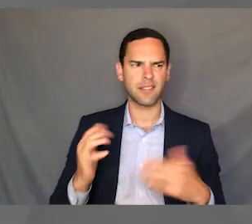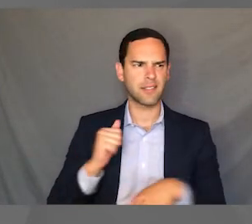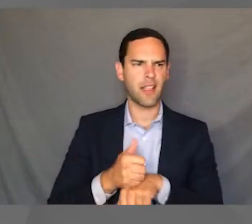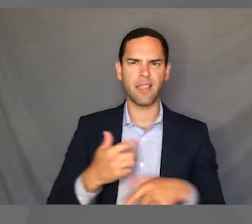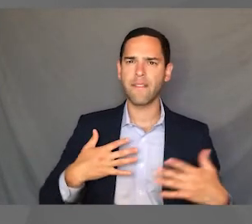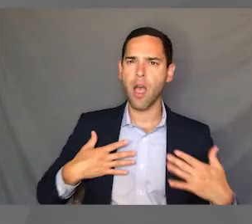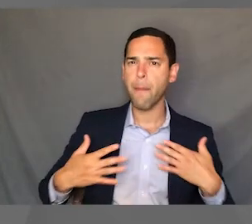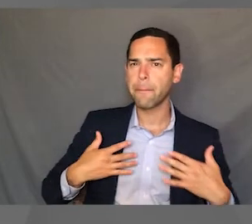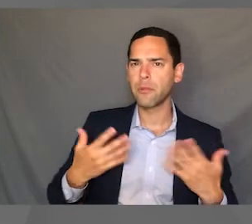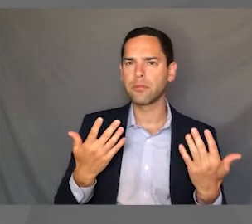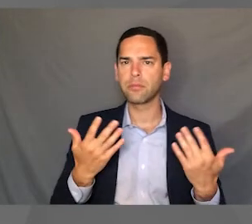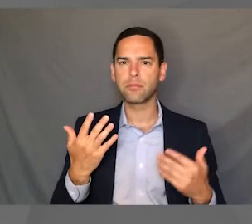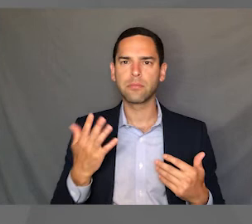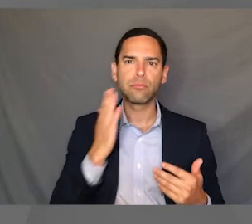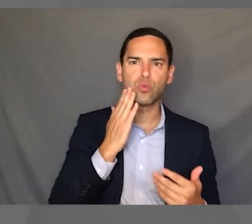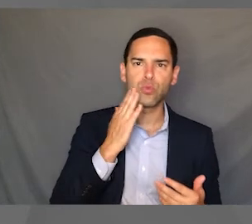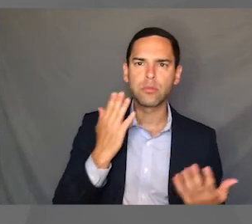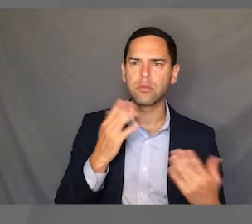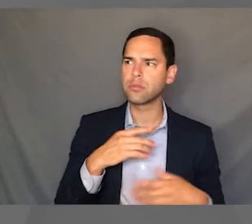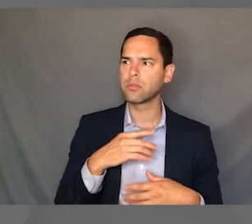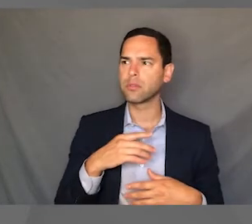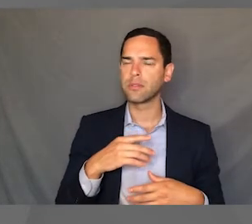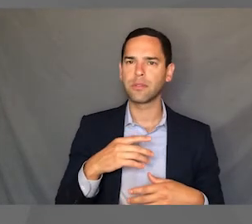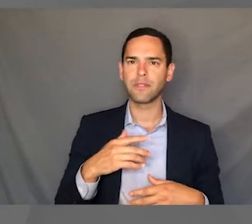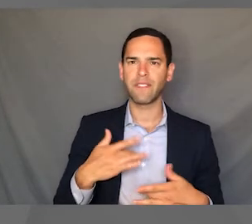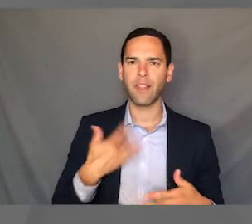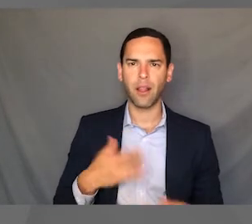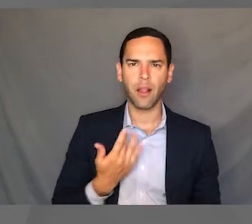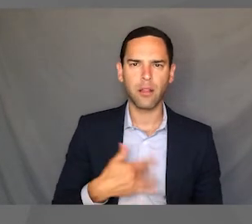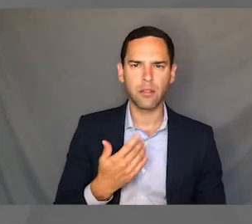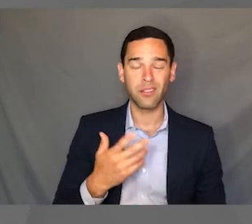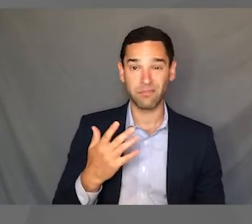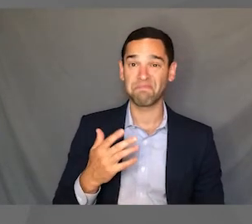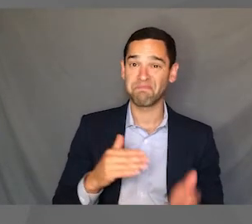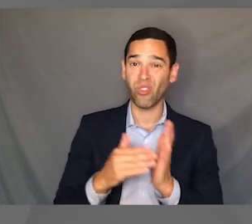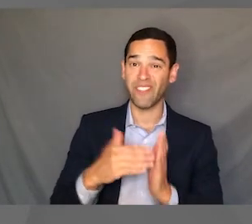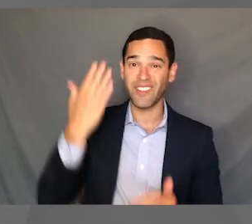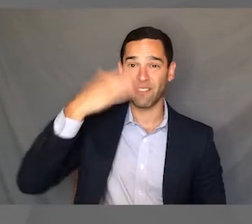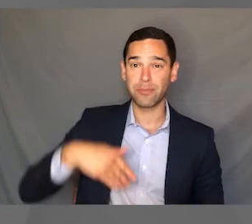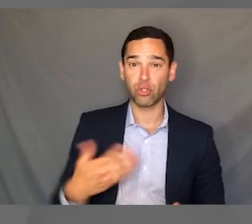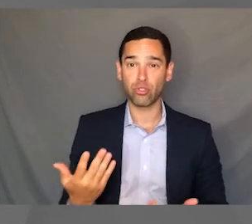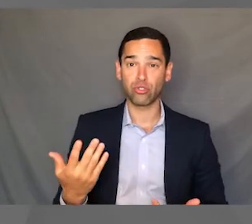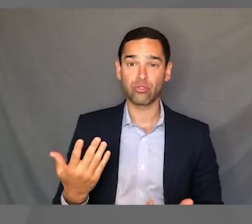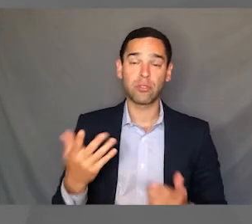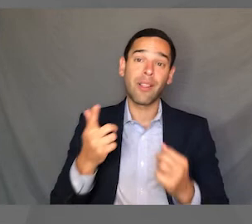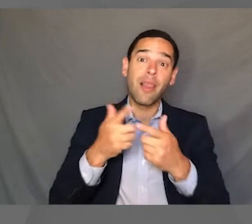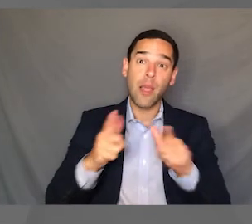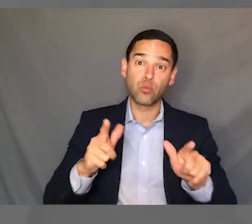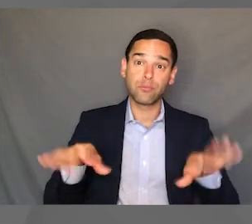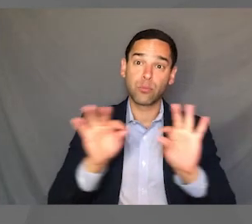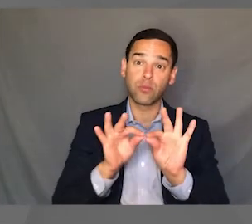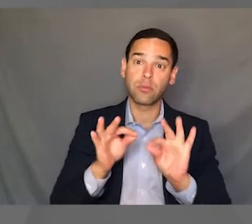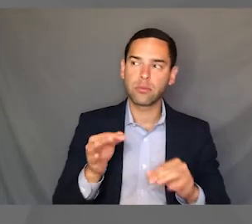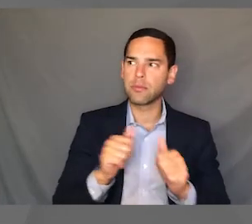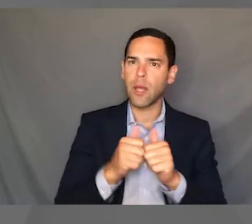that are oftentimes invisible or unseen. Language is a big part of that. Language is a big part of it. How do we refer